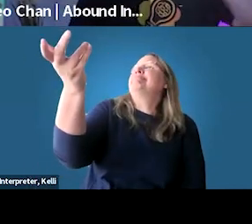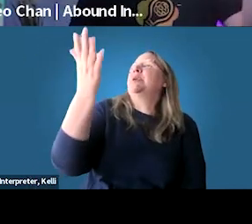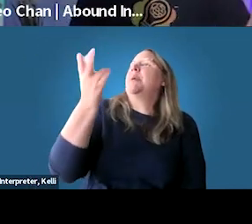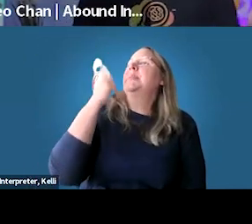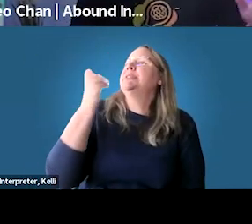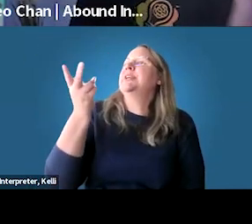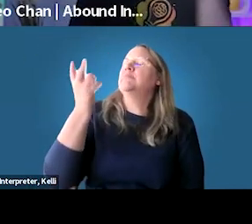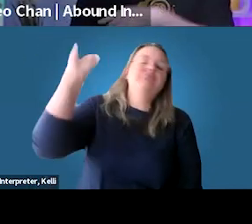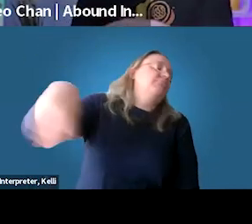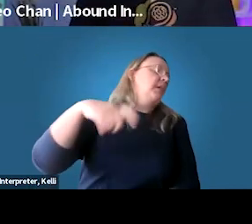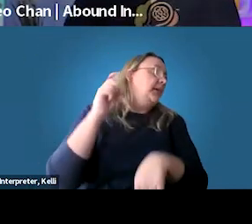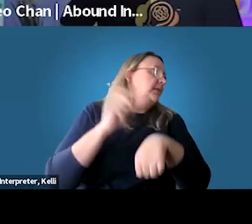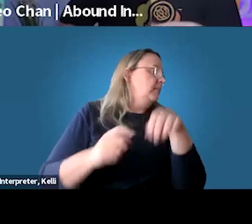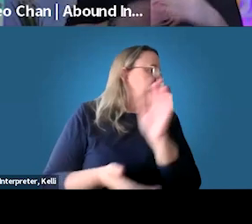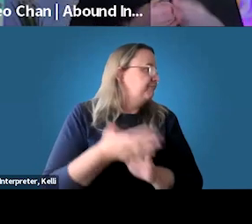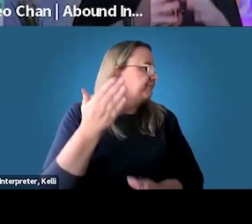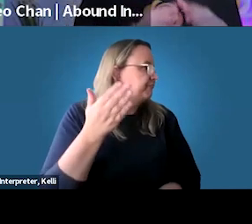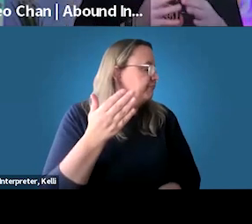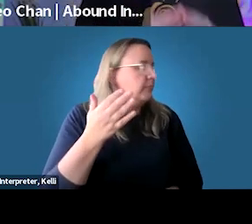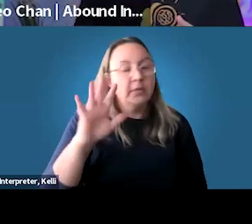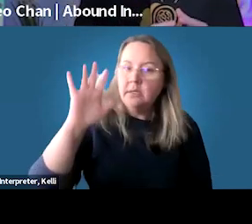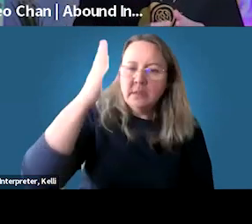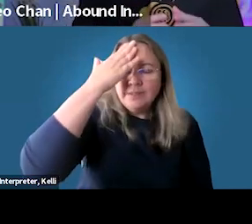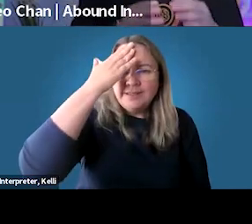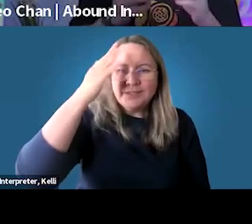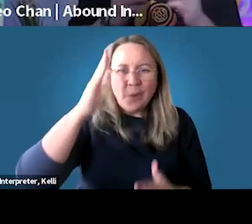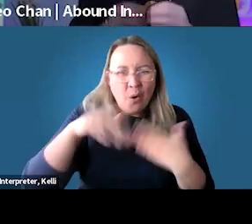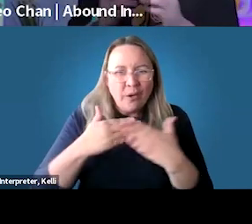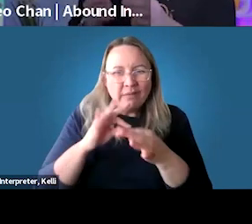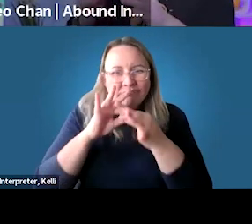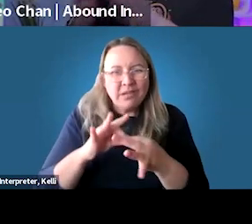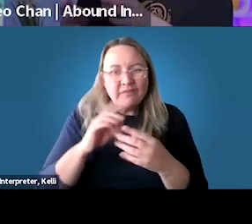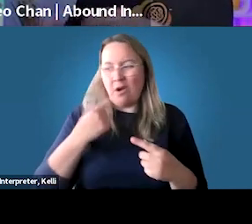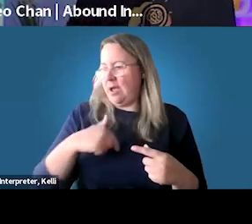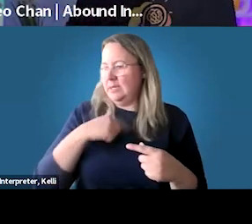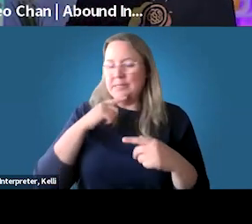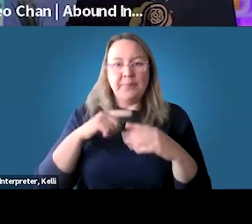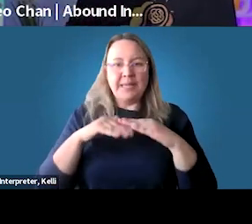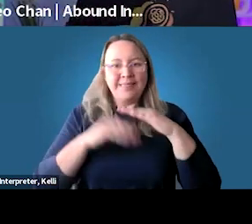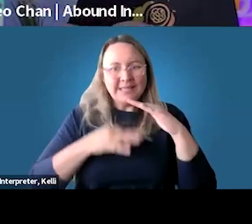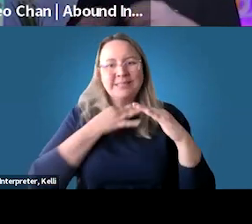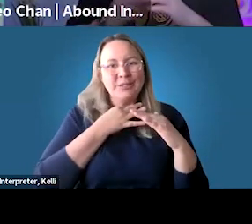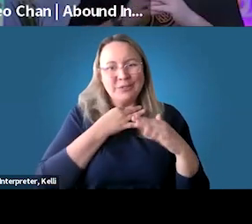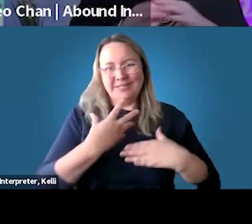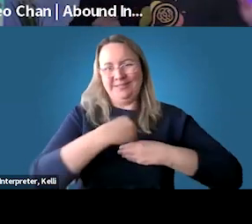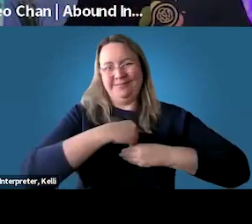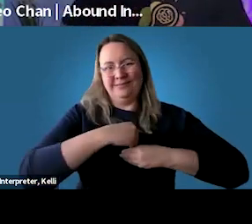did, you're like, oh, I don't have time for that. I got to go. And all that results in us being less curious. So busyness is the